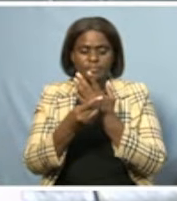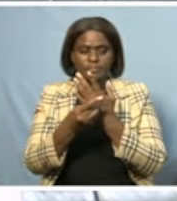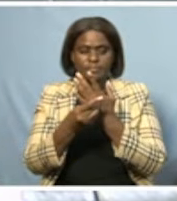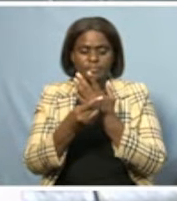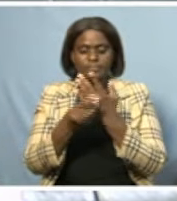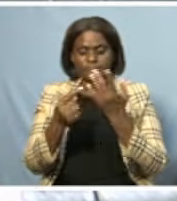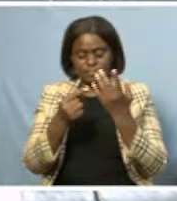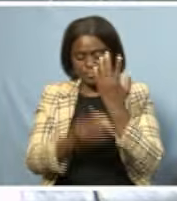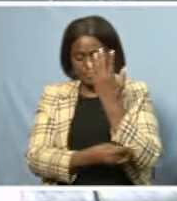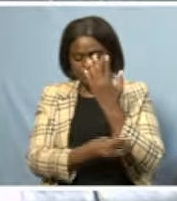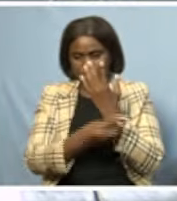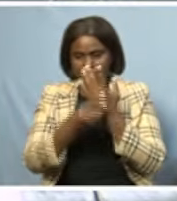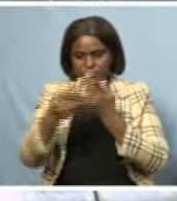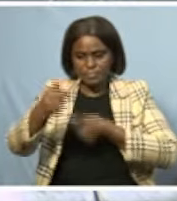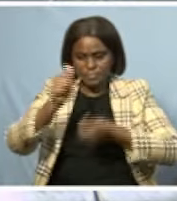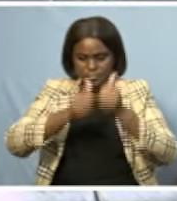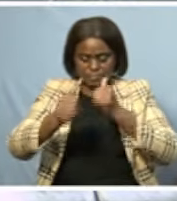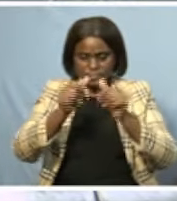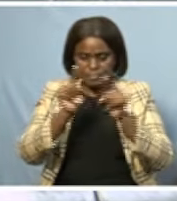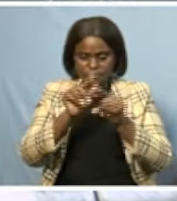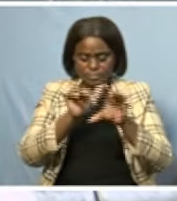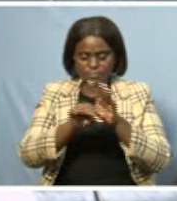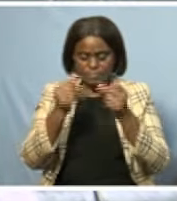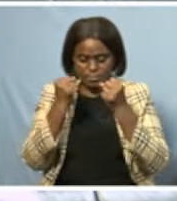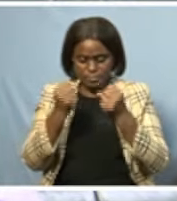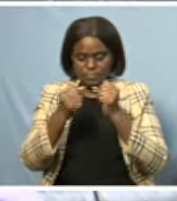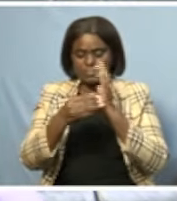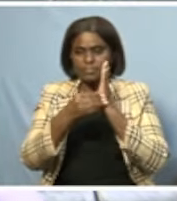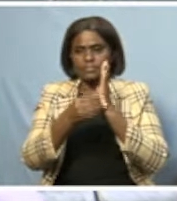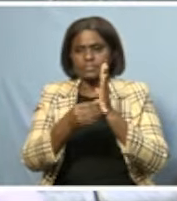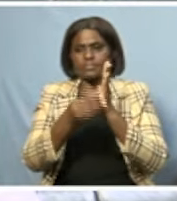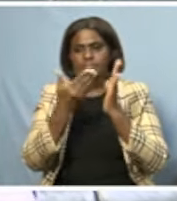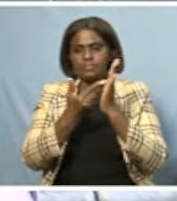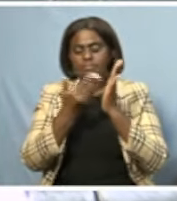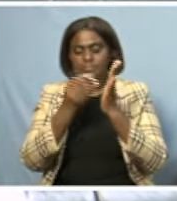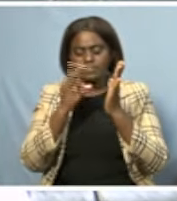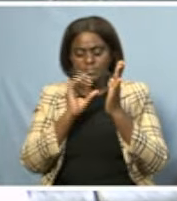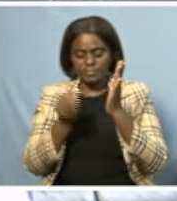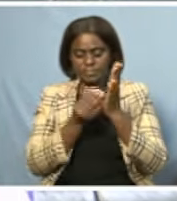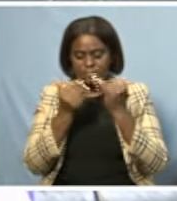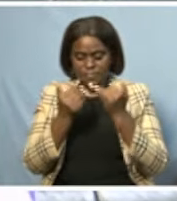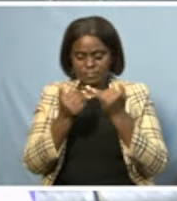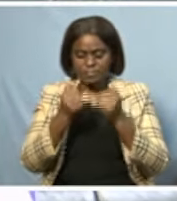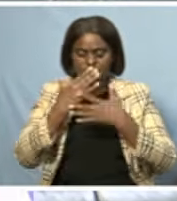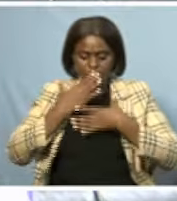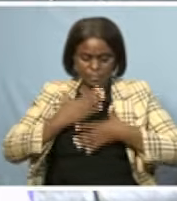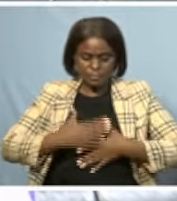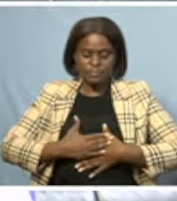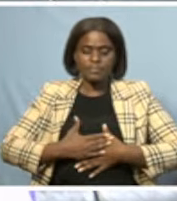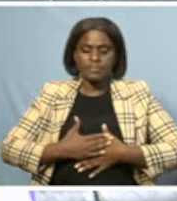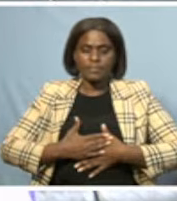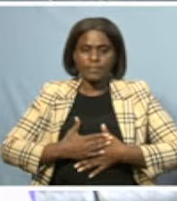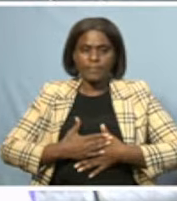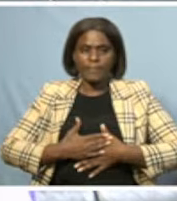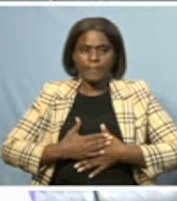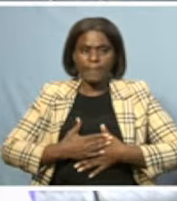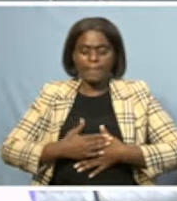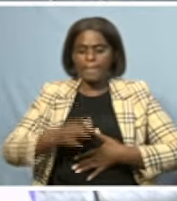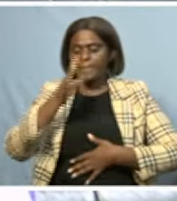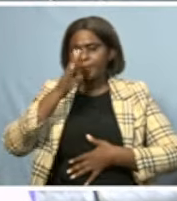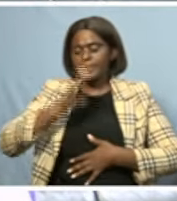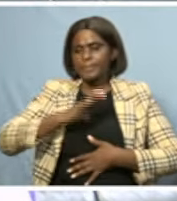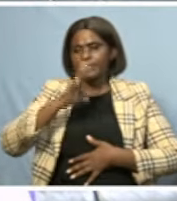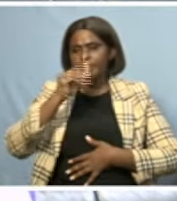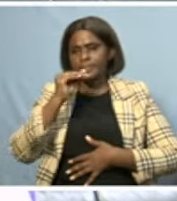And the development itself is the strongest guiding or guarantor of peace. Madam